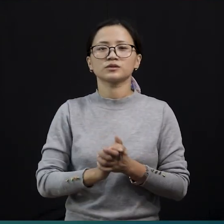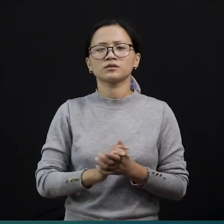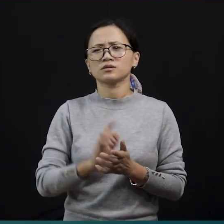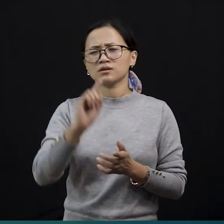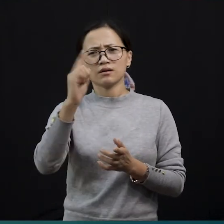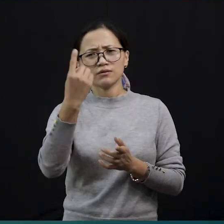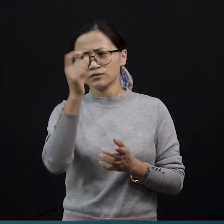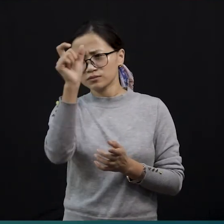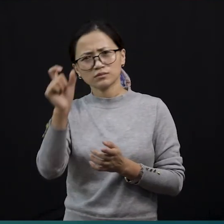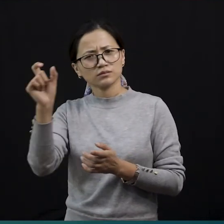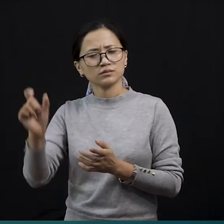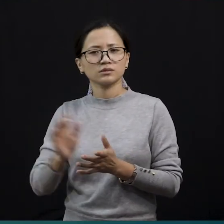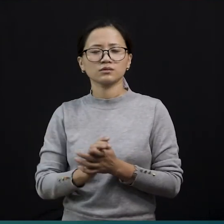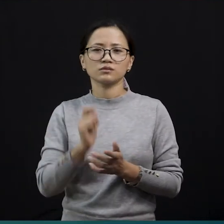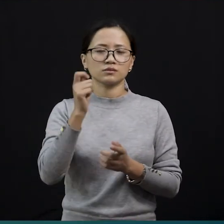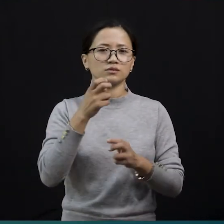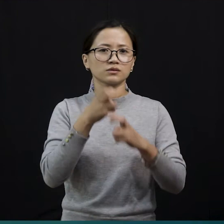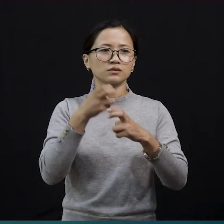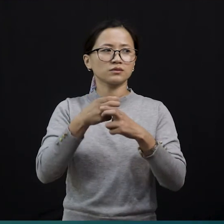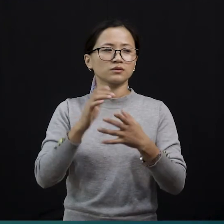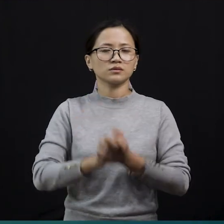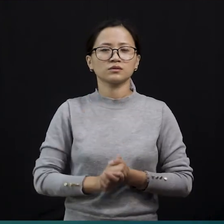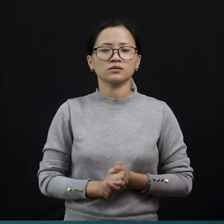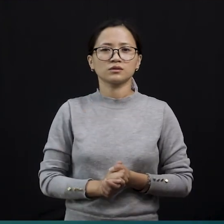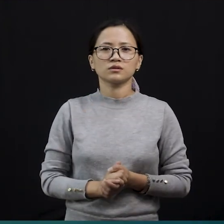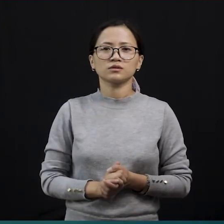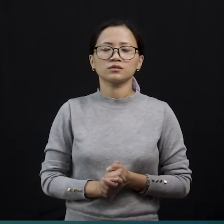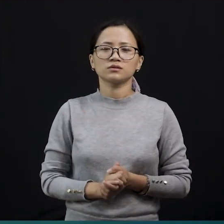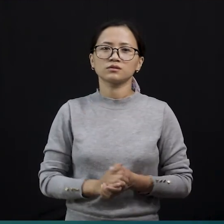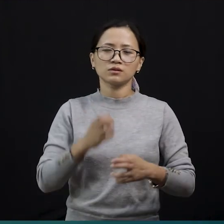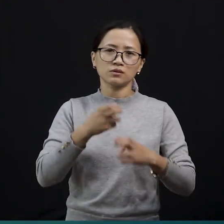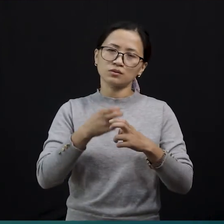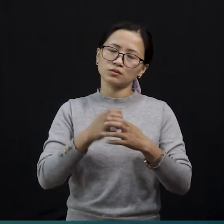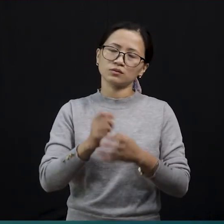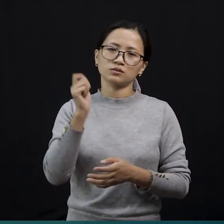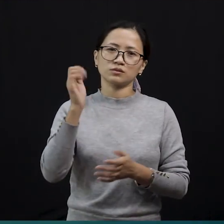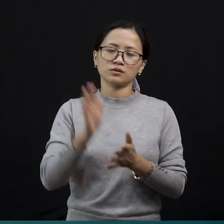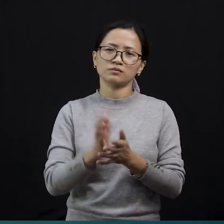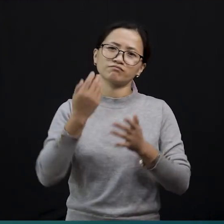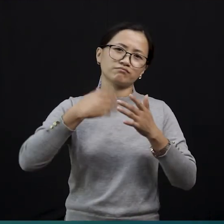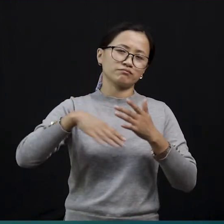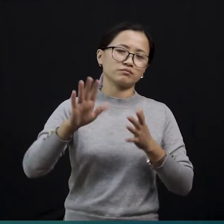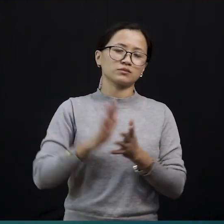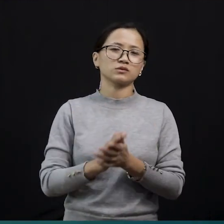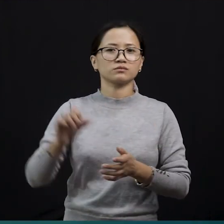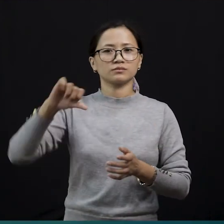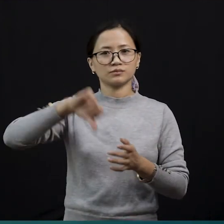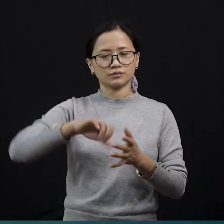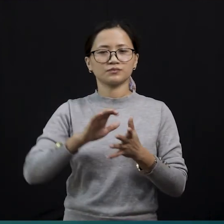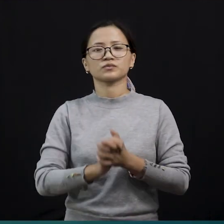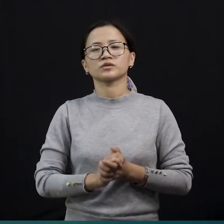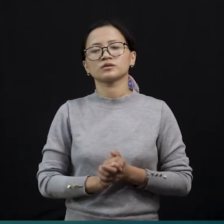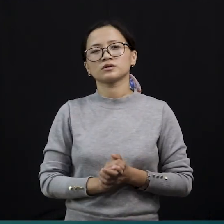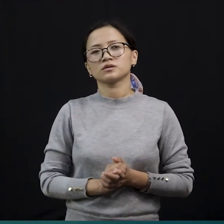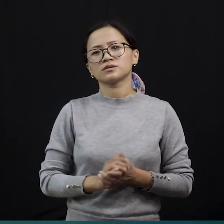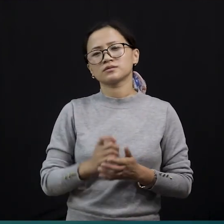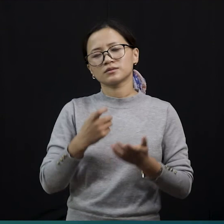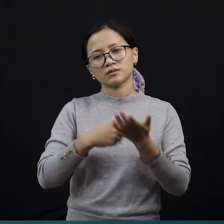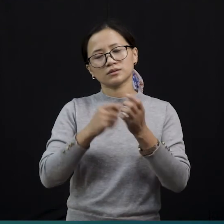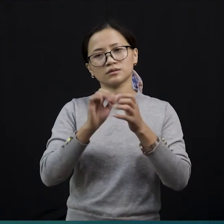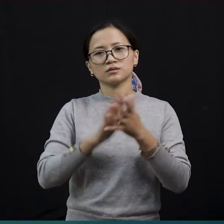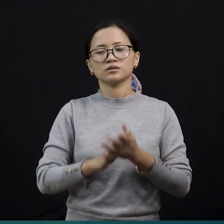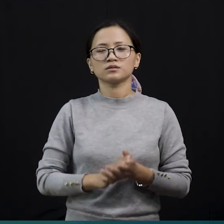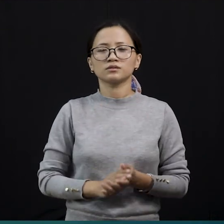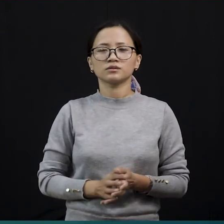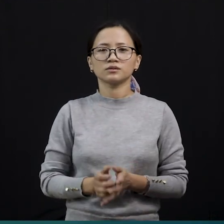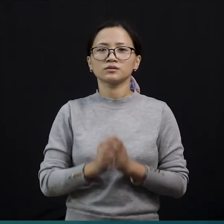they are like they are really working hard, and then like this hard work should not go in vain. And for that reason,